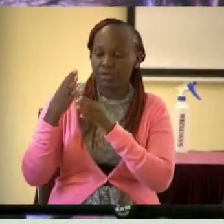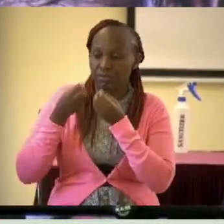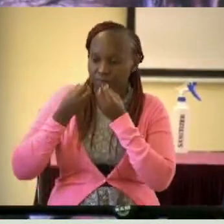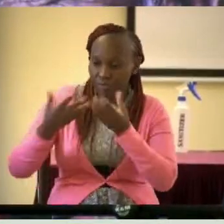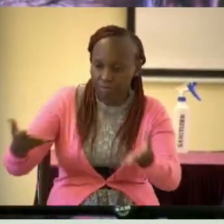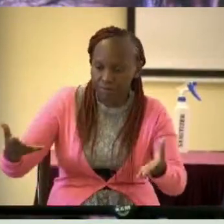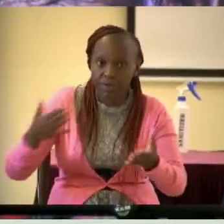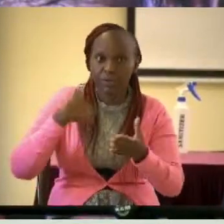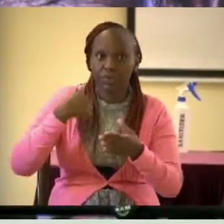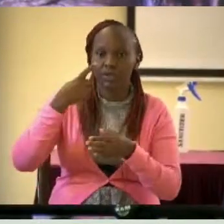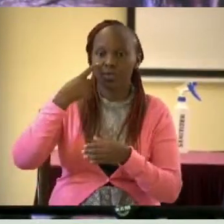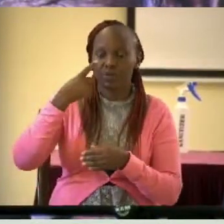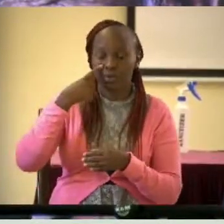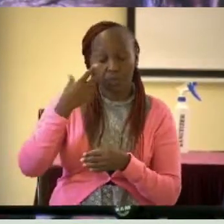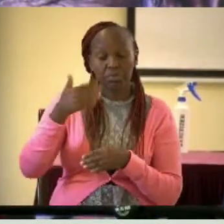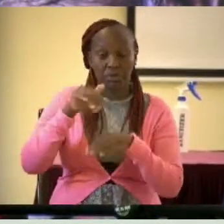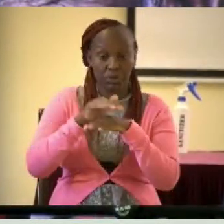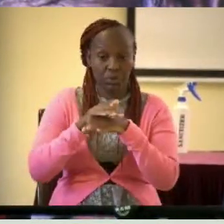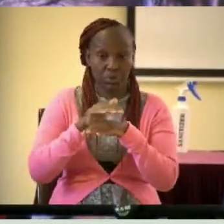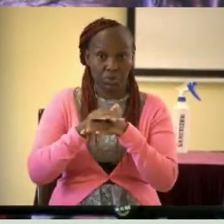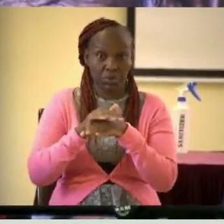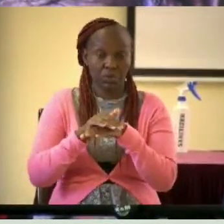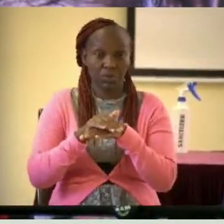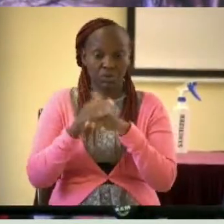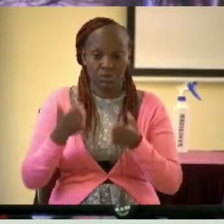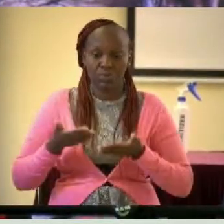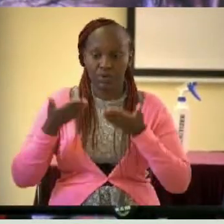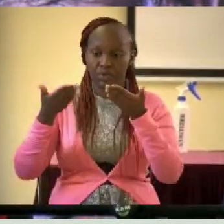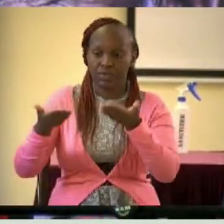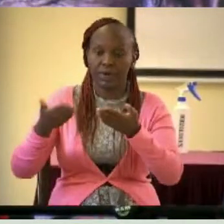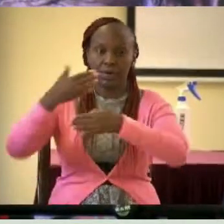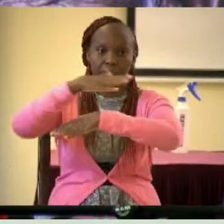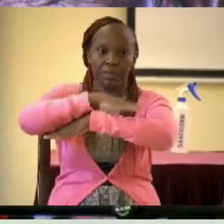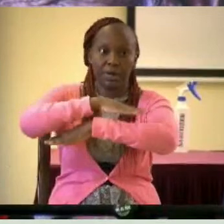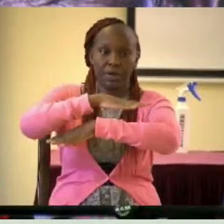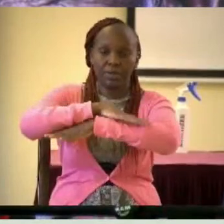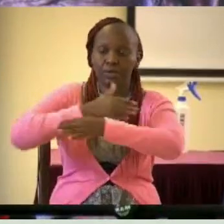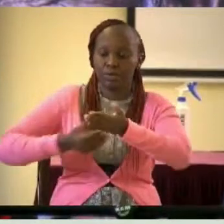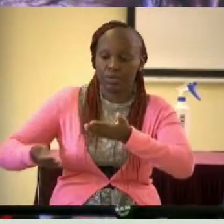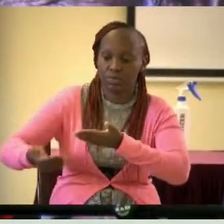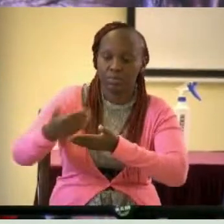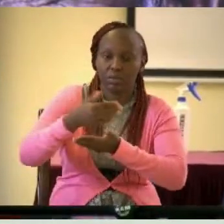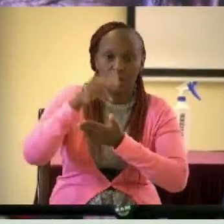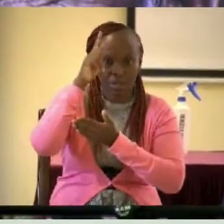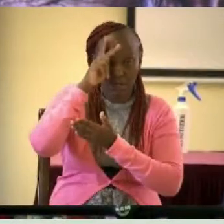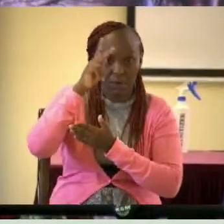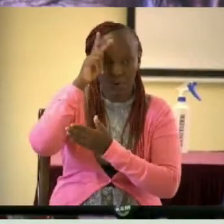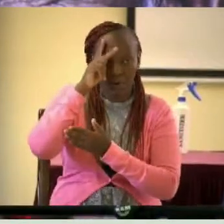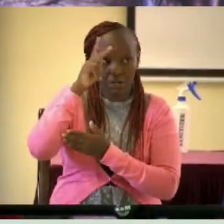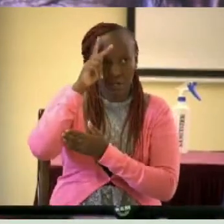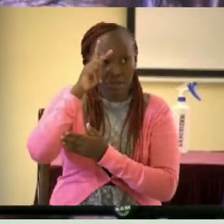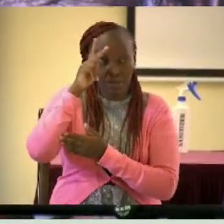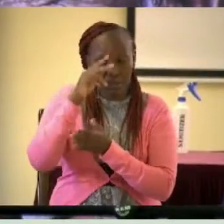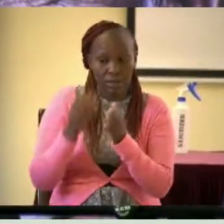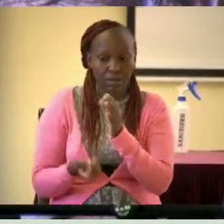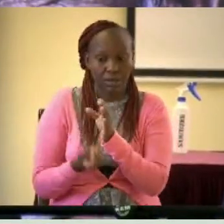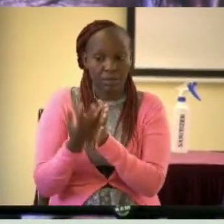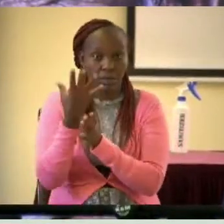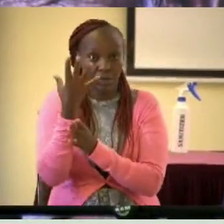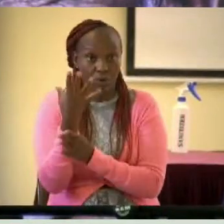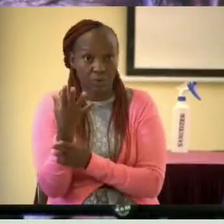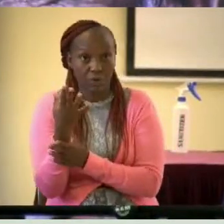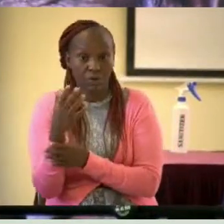to, at this point in time, provide a platform for harnessing the knowledge that has grown out of